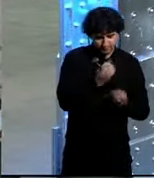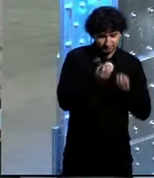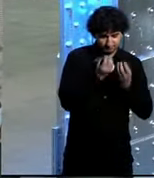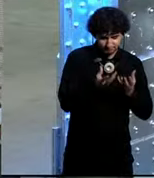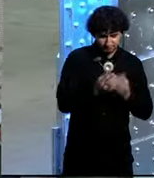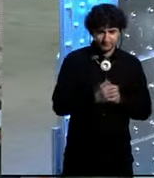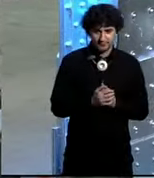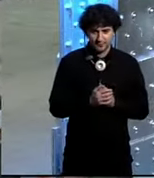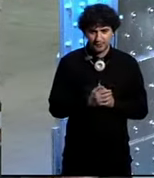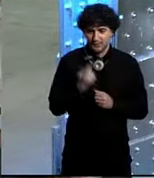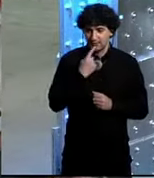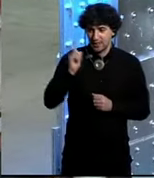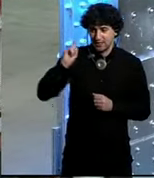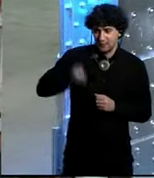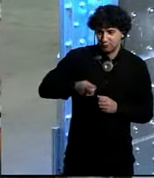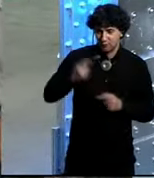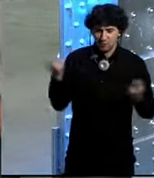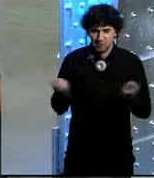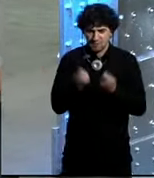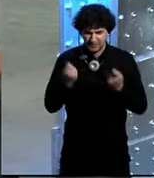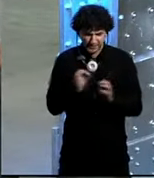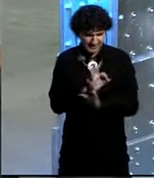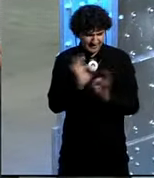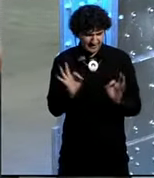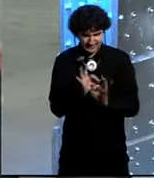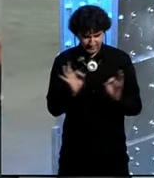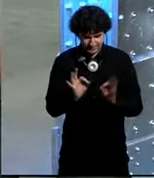And just a small detail about it, I think that no marketing director,